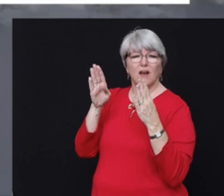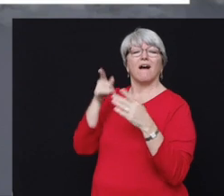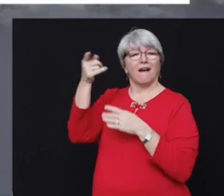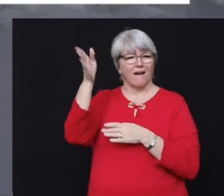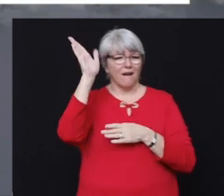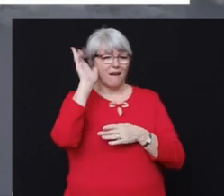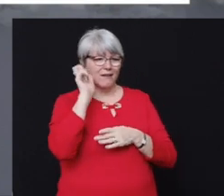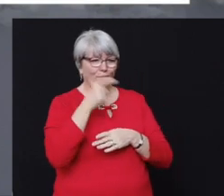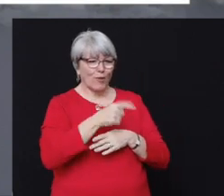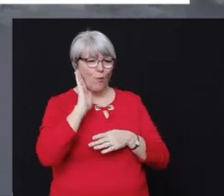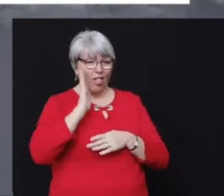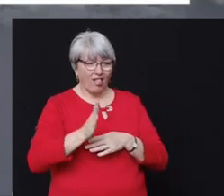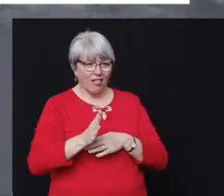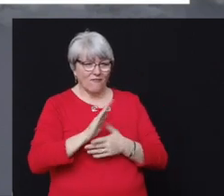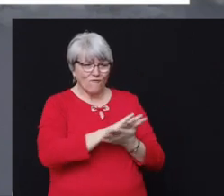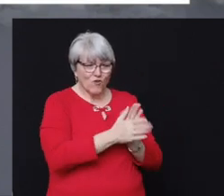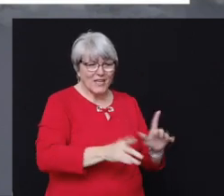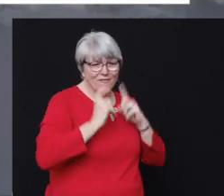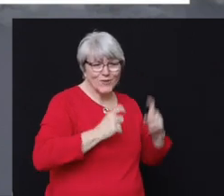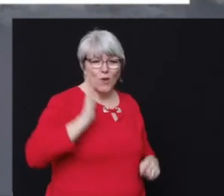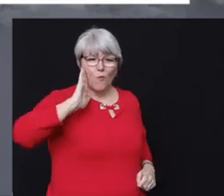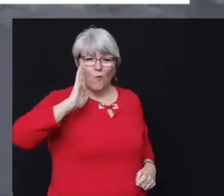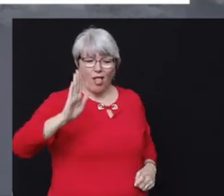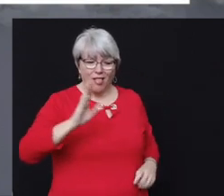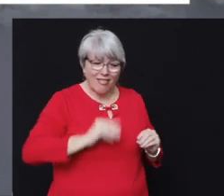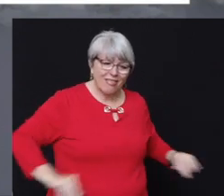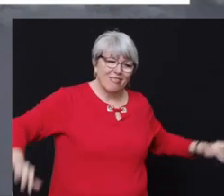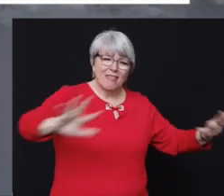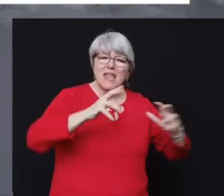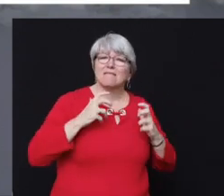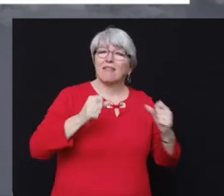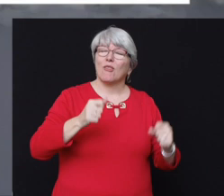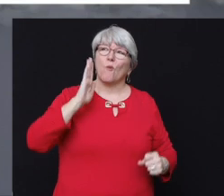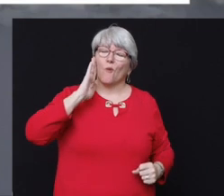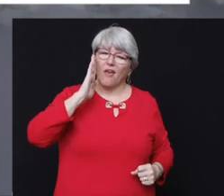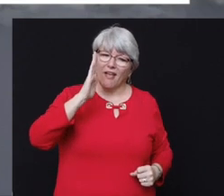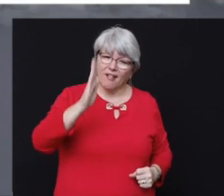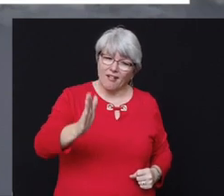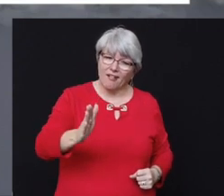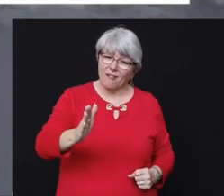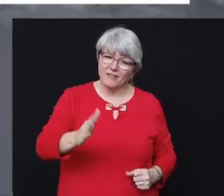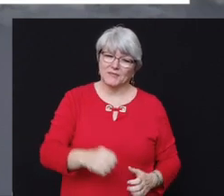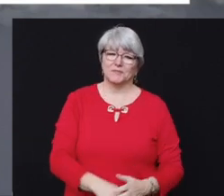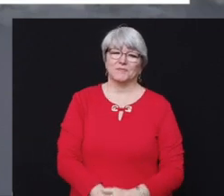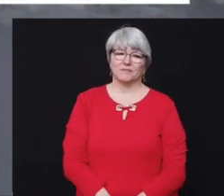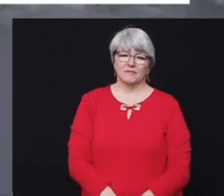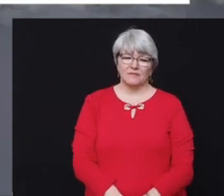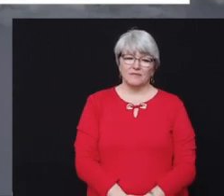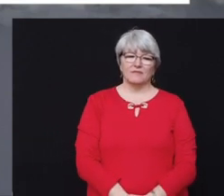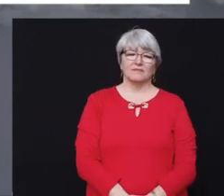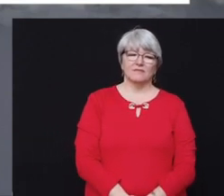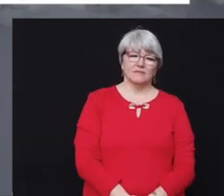come and fill our hearts today. Lord, give us